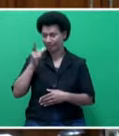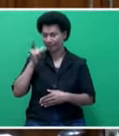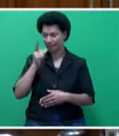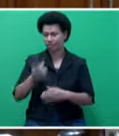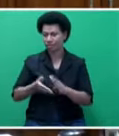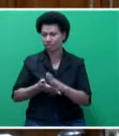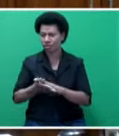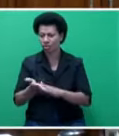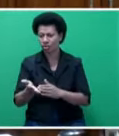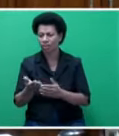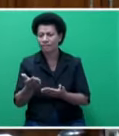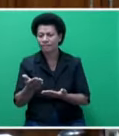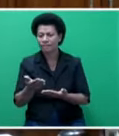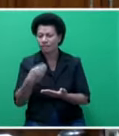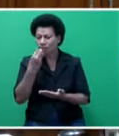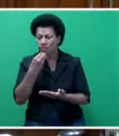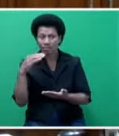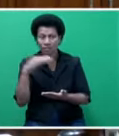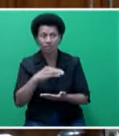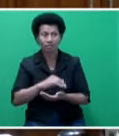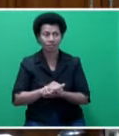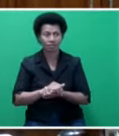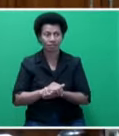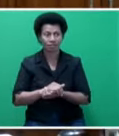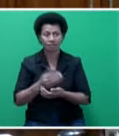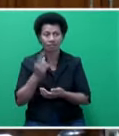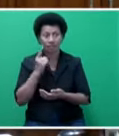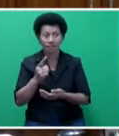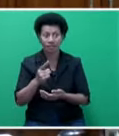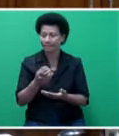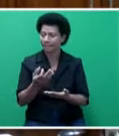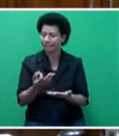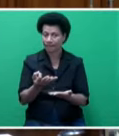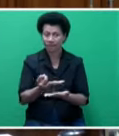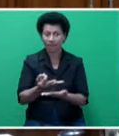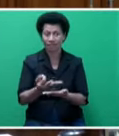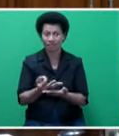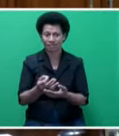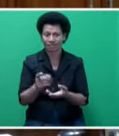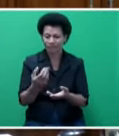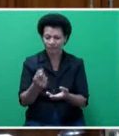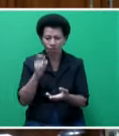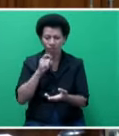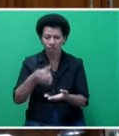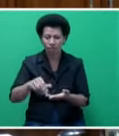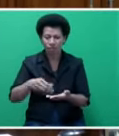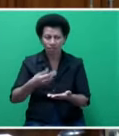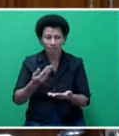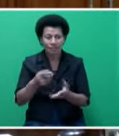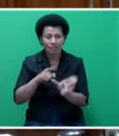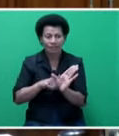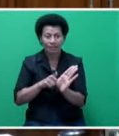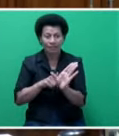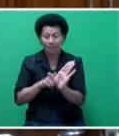was a very sort of runny stir fry. There's a lot of liquid in it from Yum Yum's restaurant